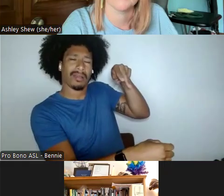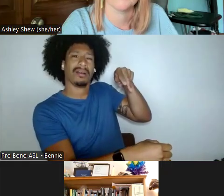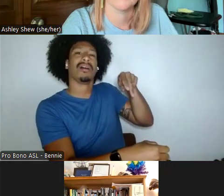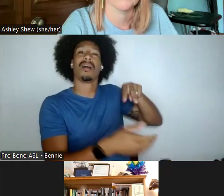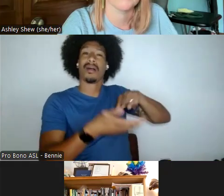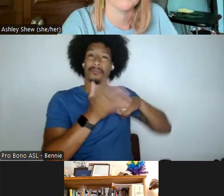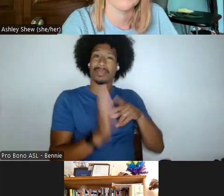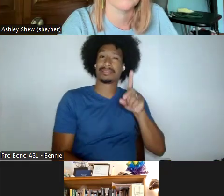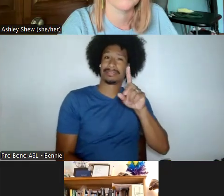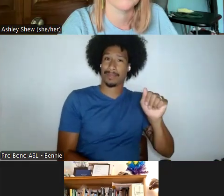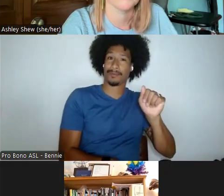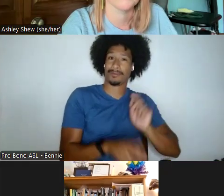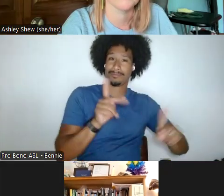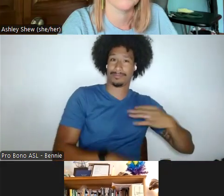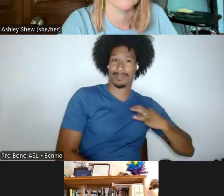frequently.